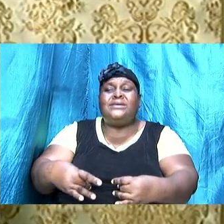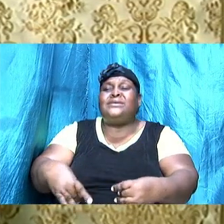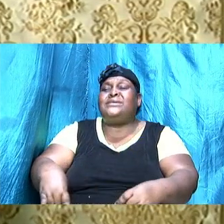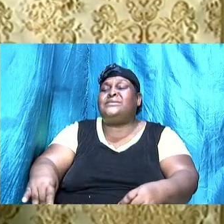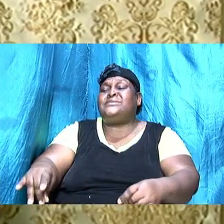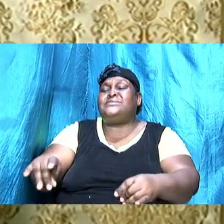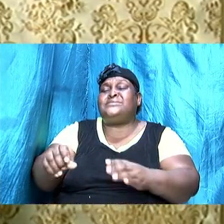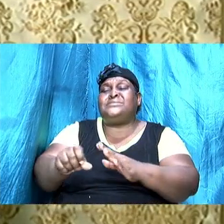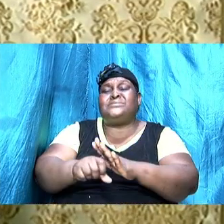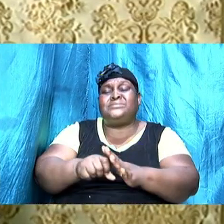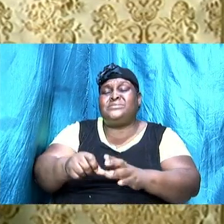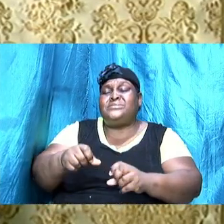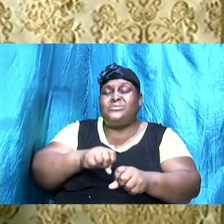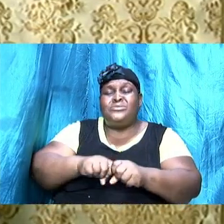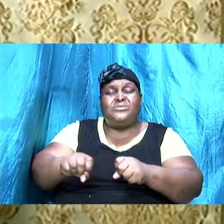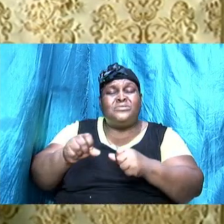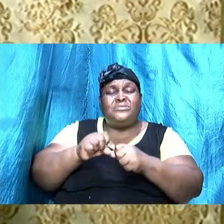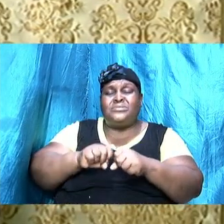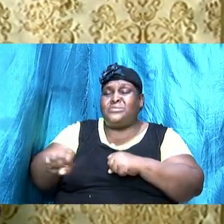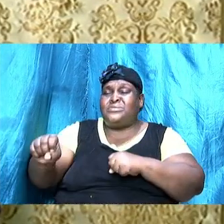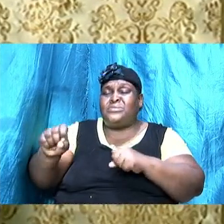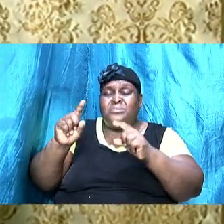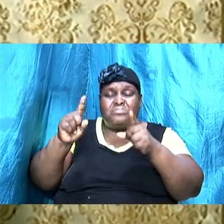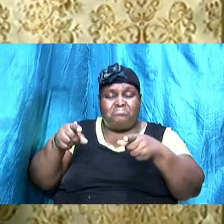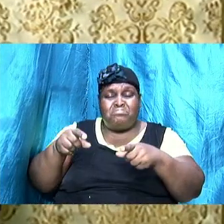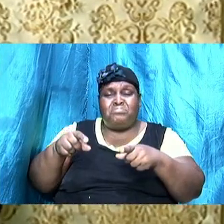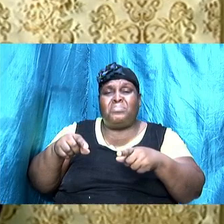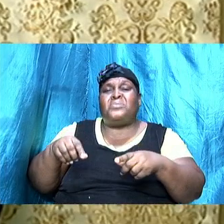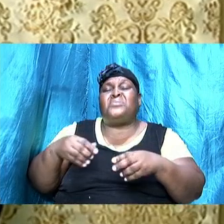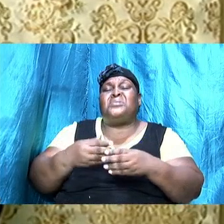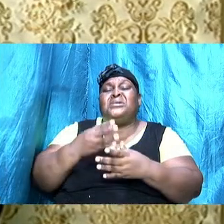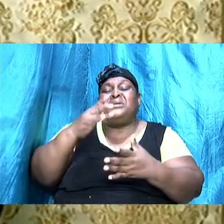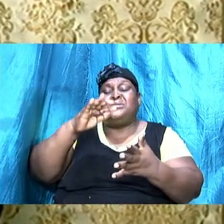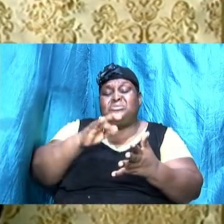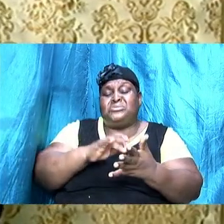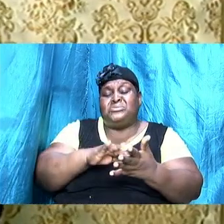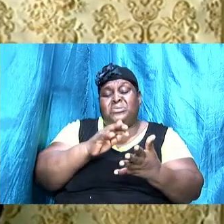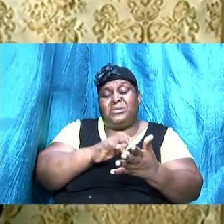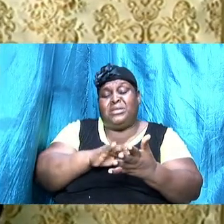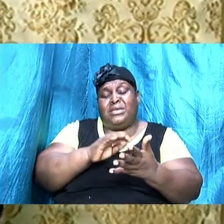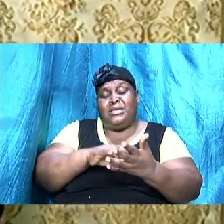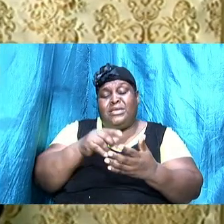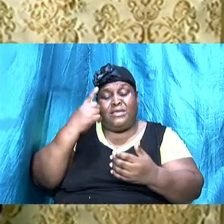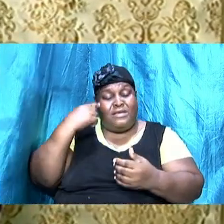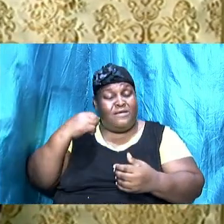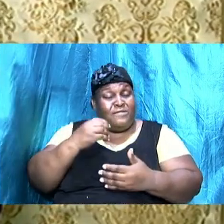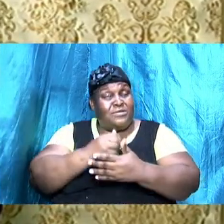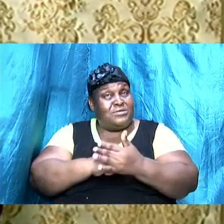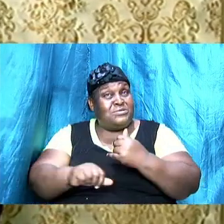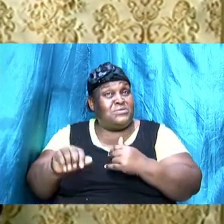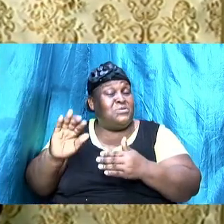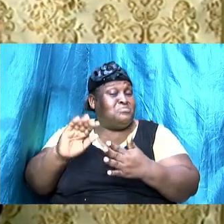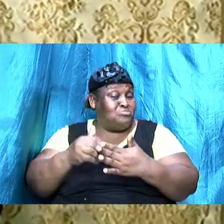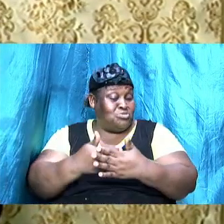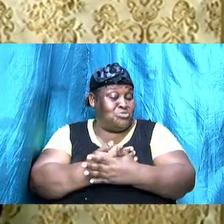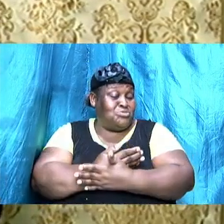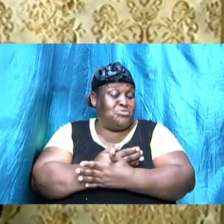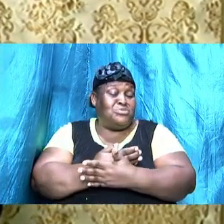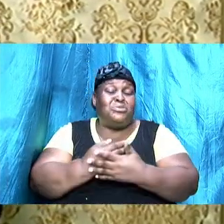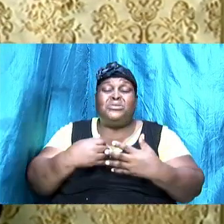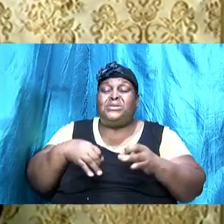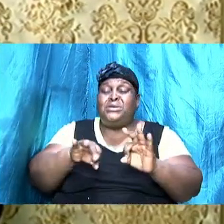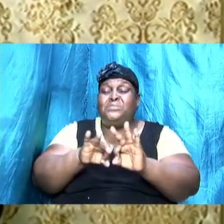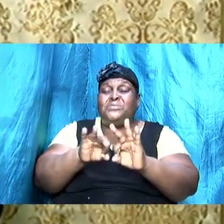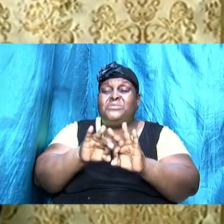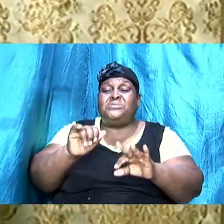far. We have gone into some areas that for some it might have been new, but it is important that